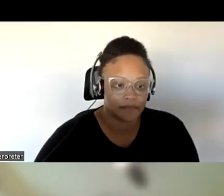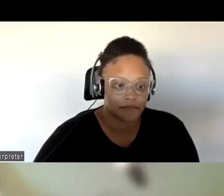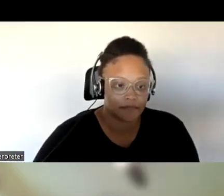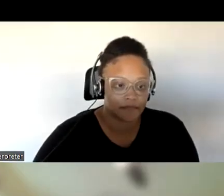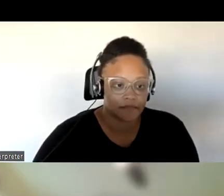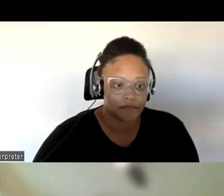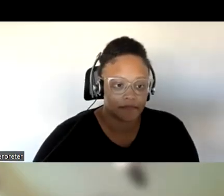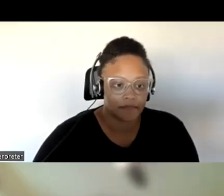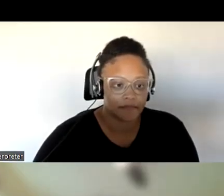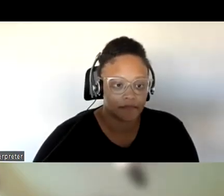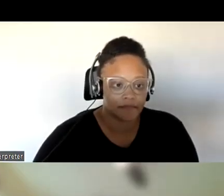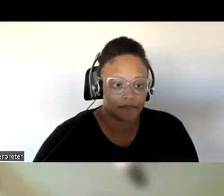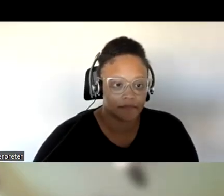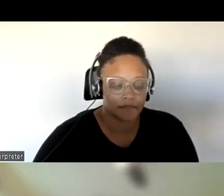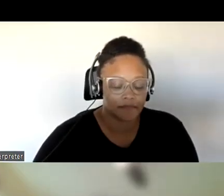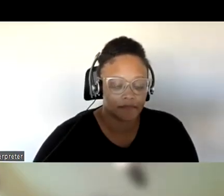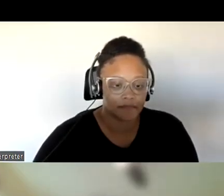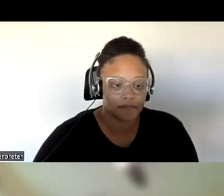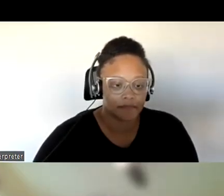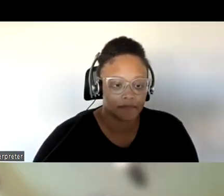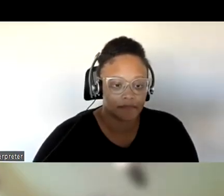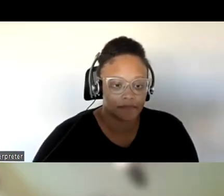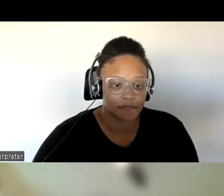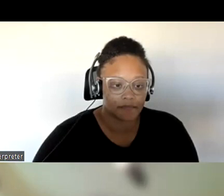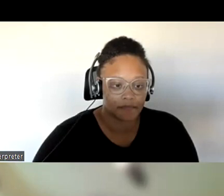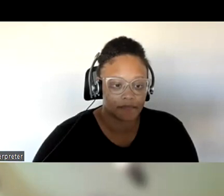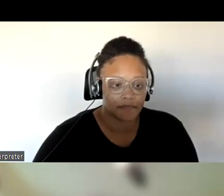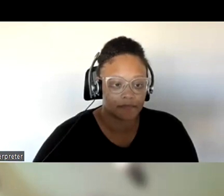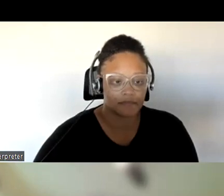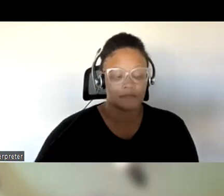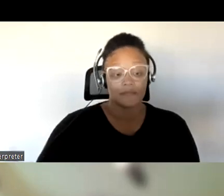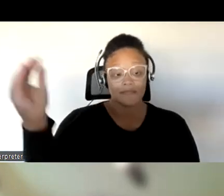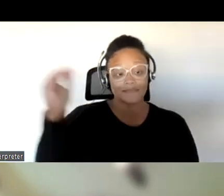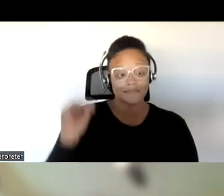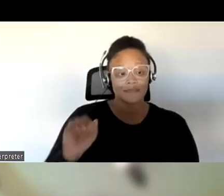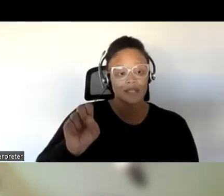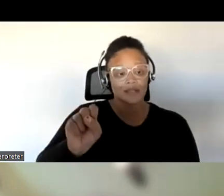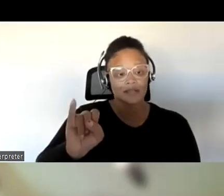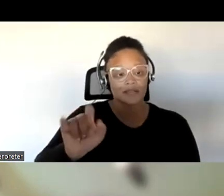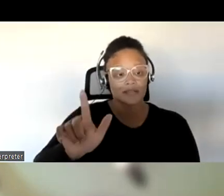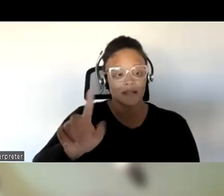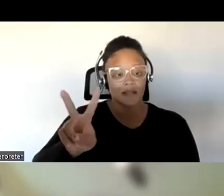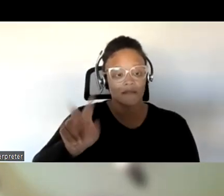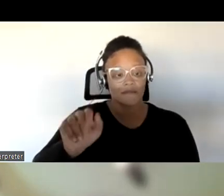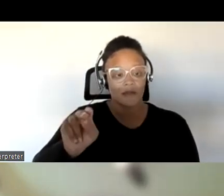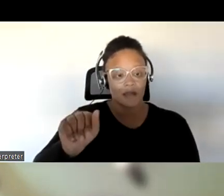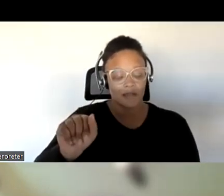Thank you, Deborah. Next, Silvana Jimenez.